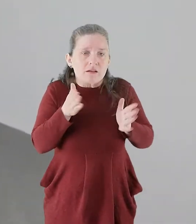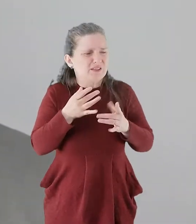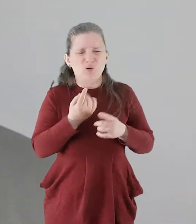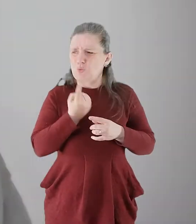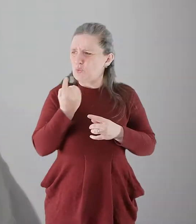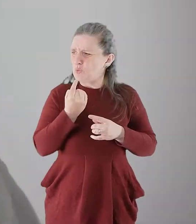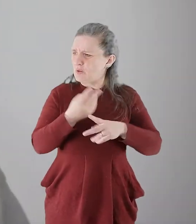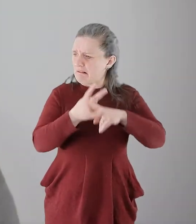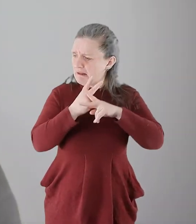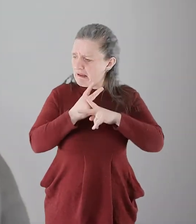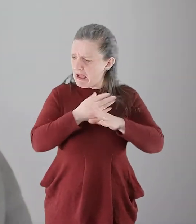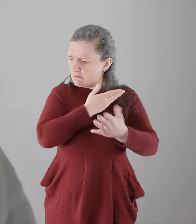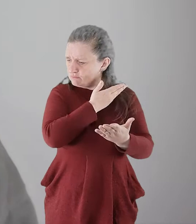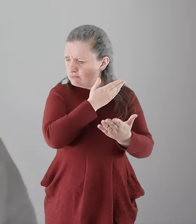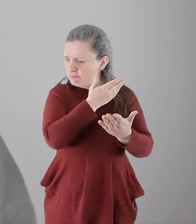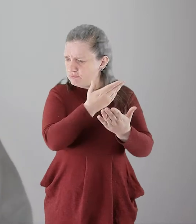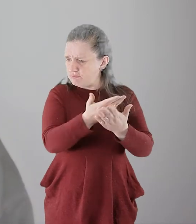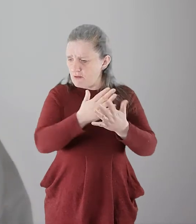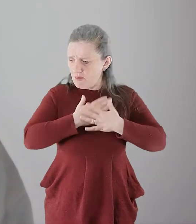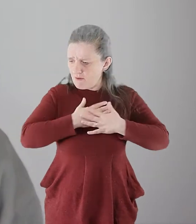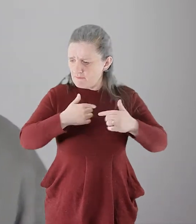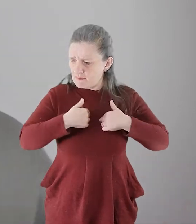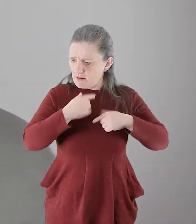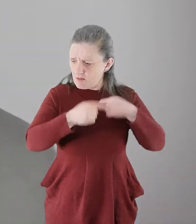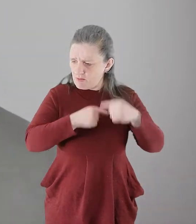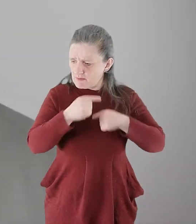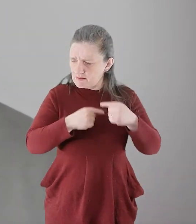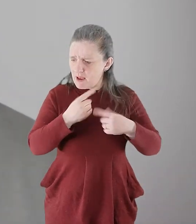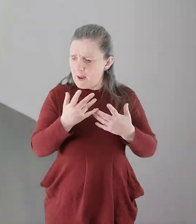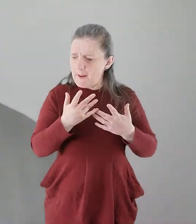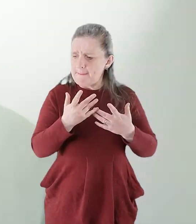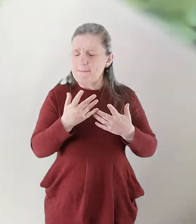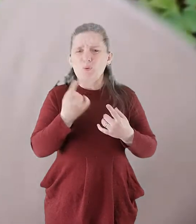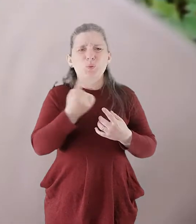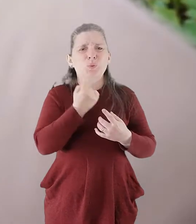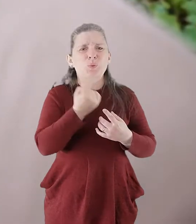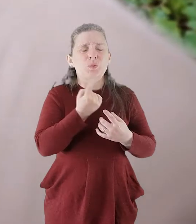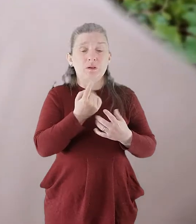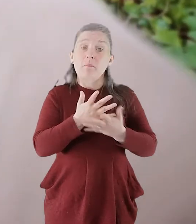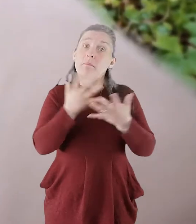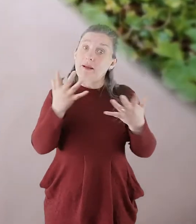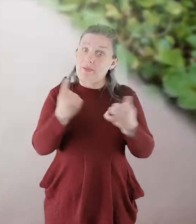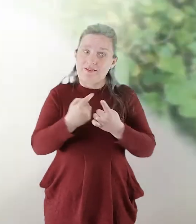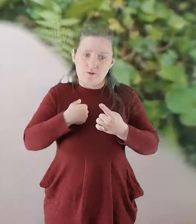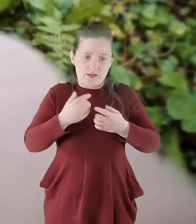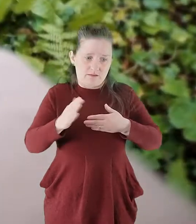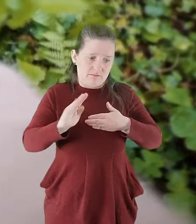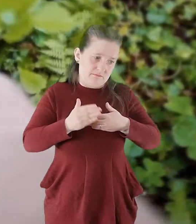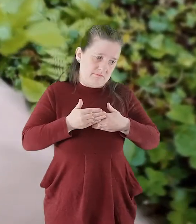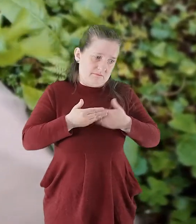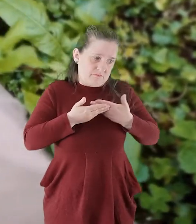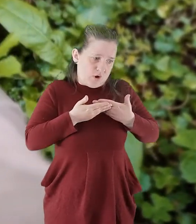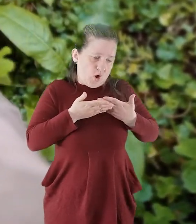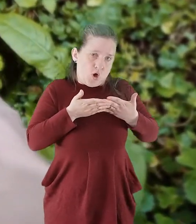started to think, who are the people in my life that have consistently been there and shown me that they love me? Even though it's a massive thing for me to be